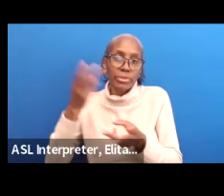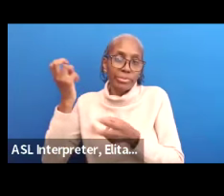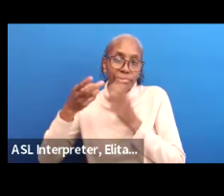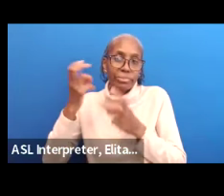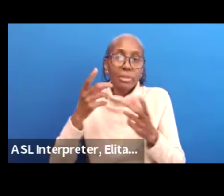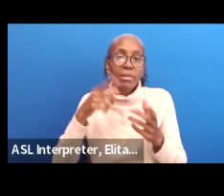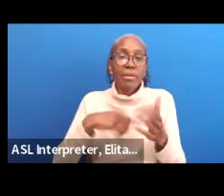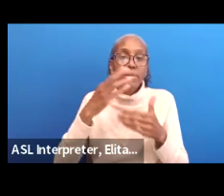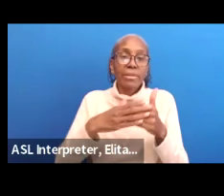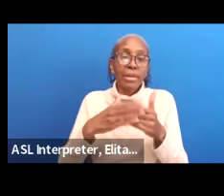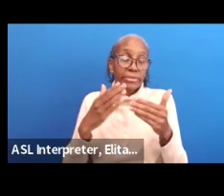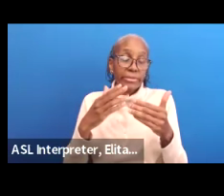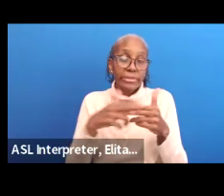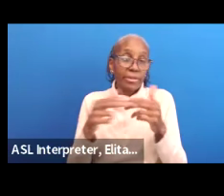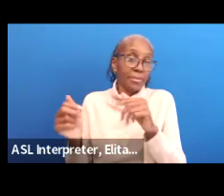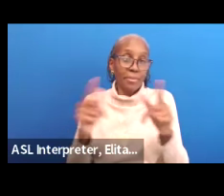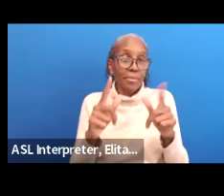Next slide.